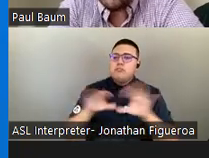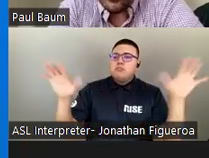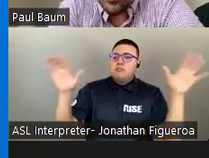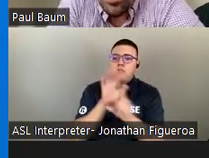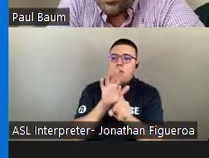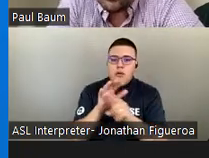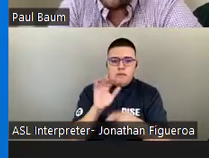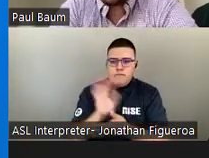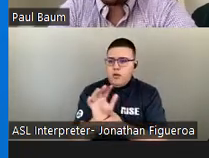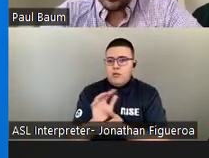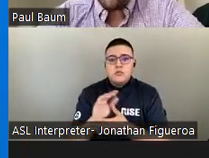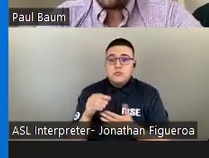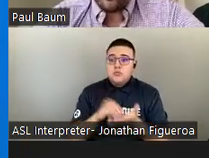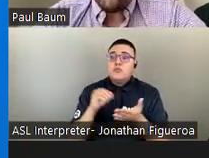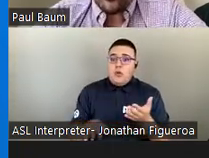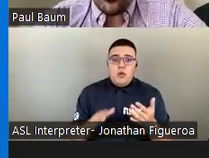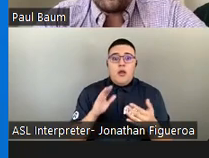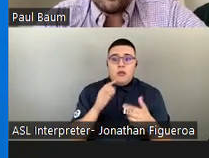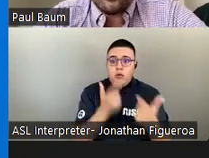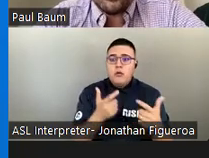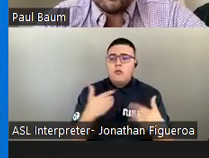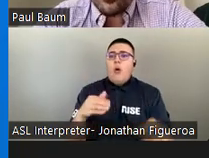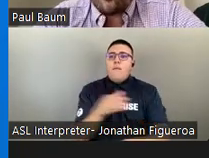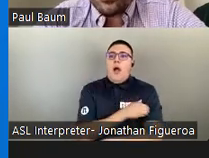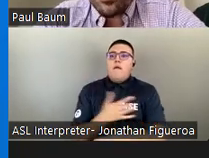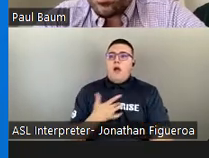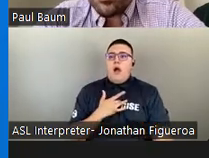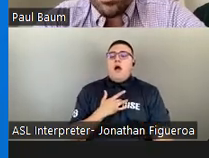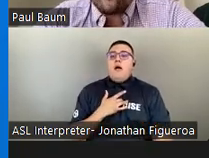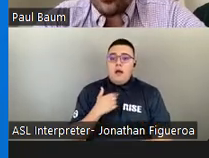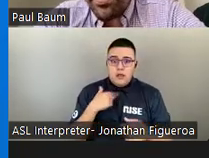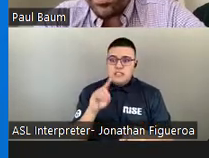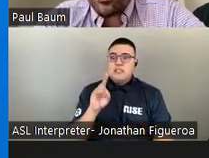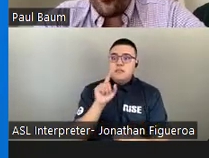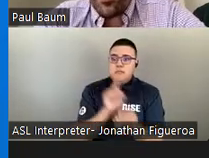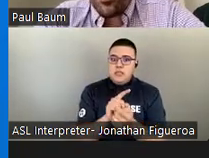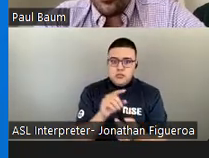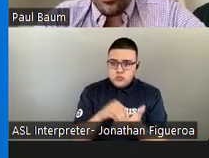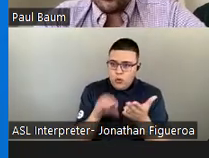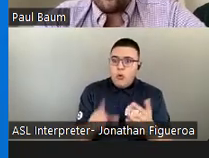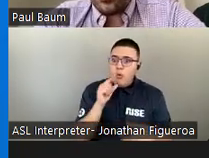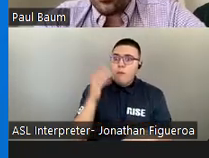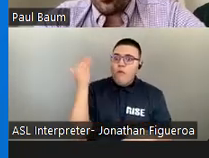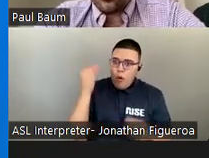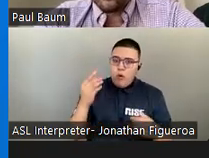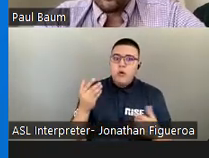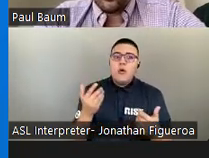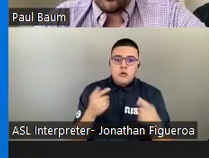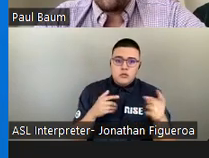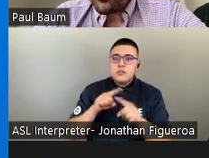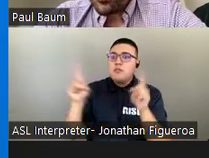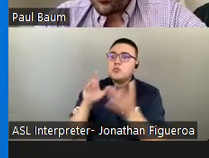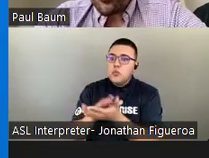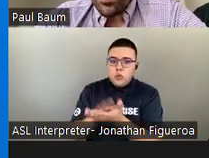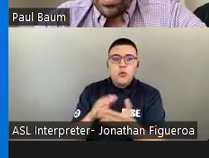it's awesome. It's empowering. I've had an opportunity to meet with some students that have done this before at different schools,